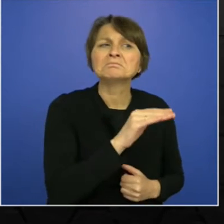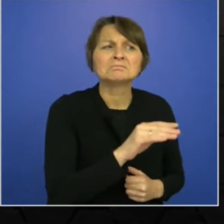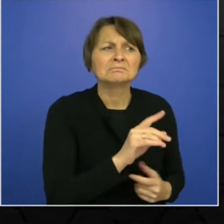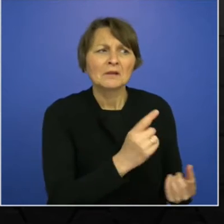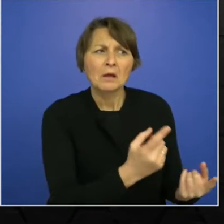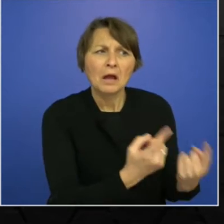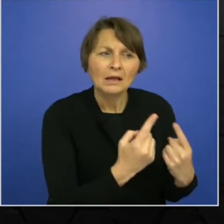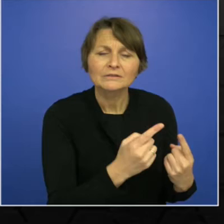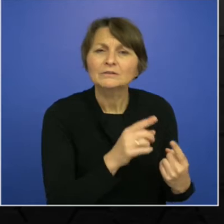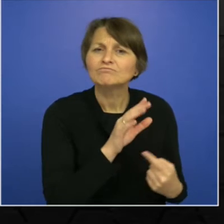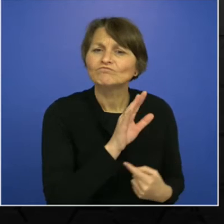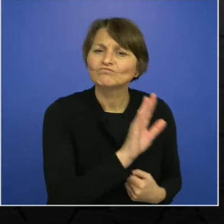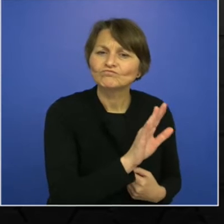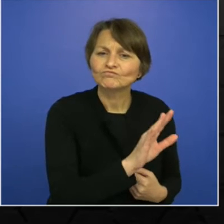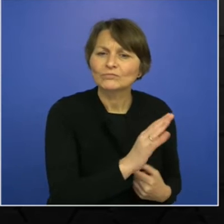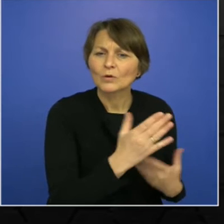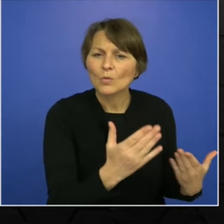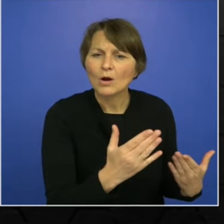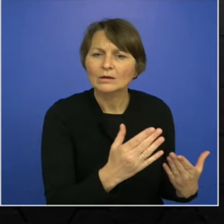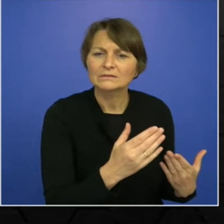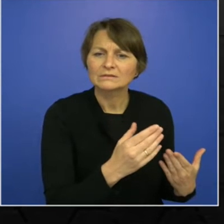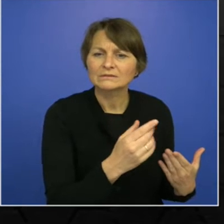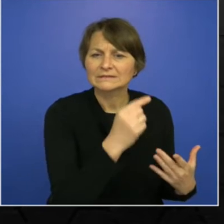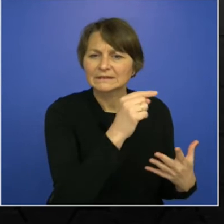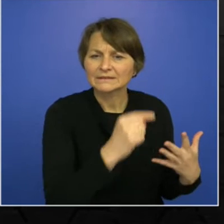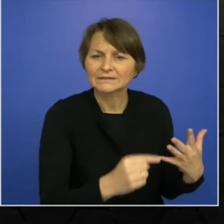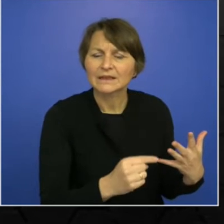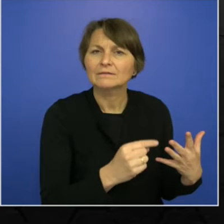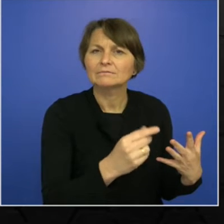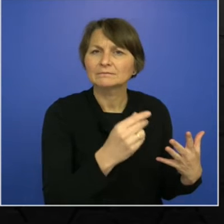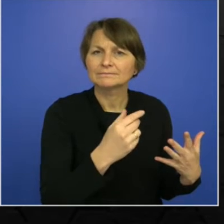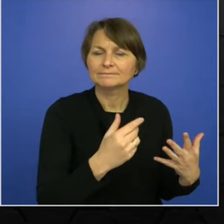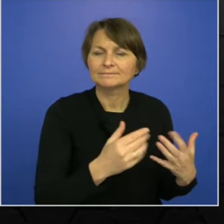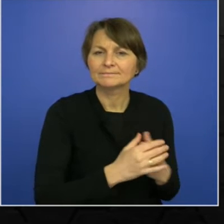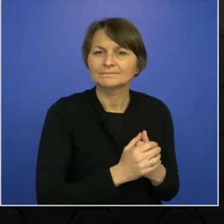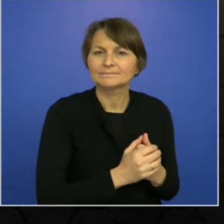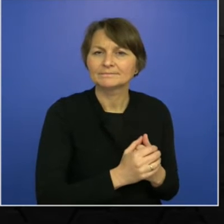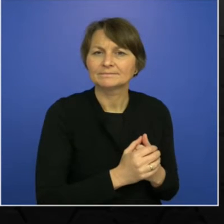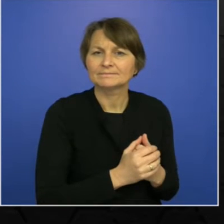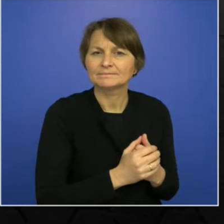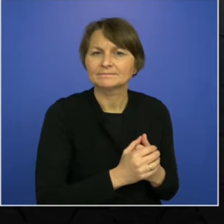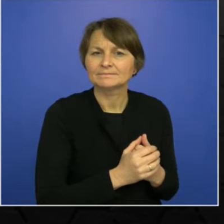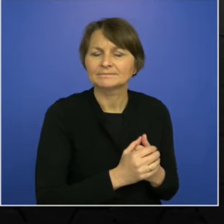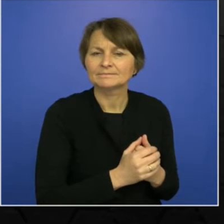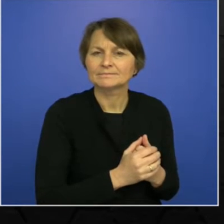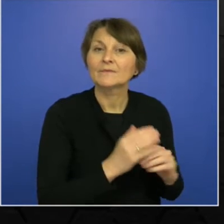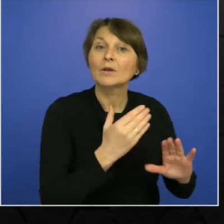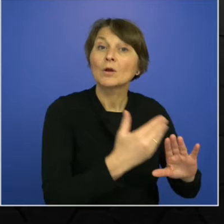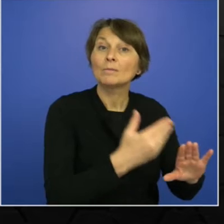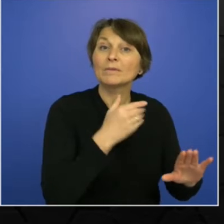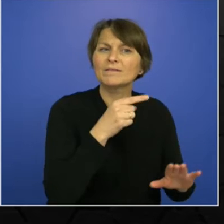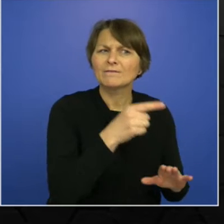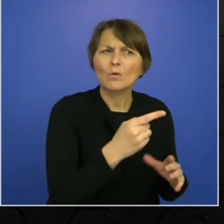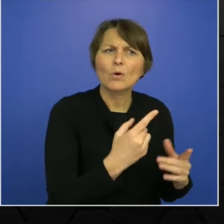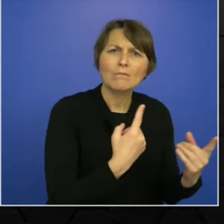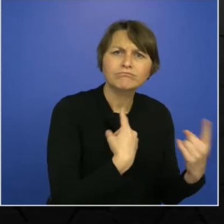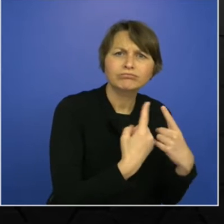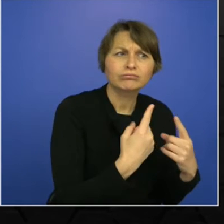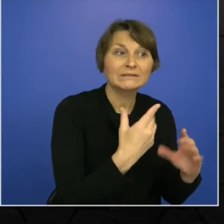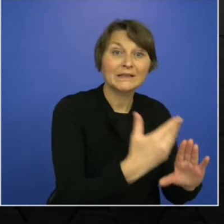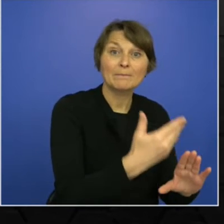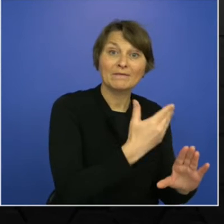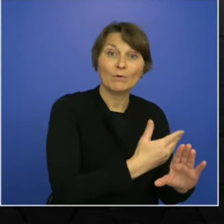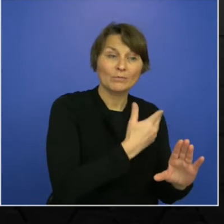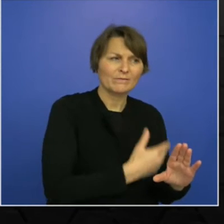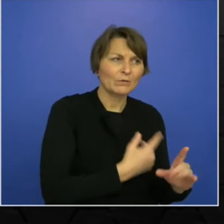you. And you can also see with word log, what are your previous interactions with the bot. And in this